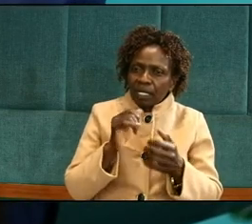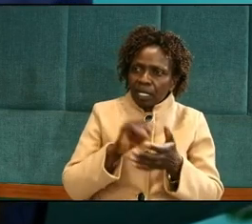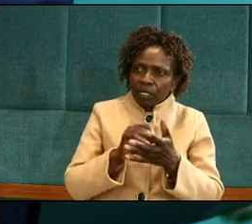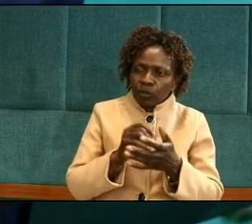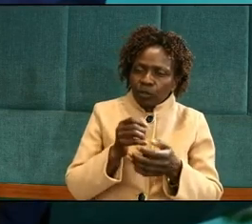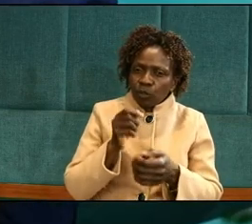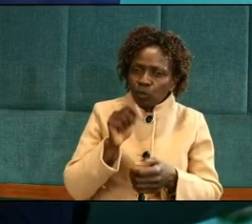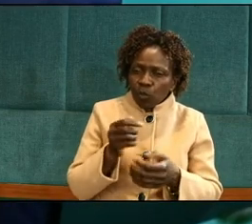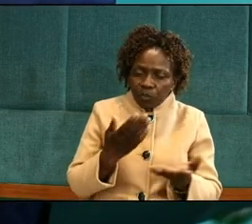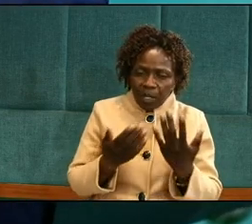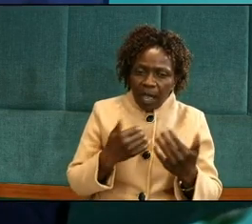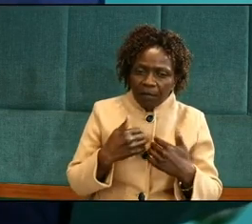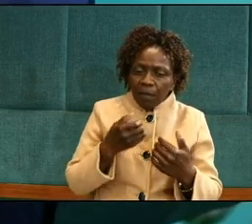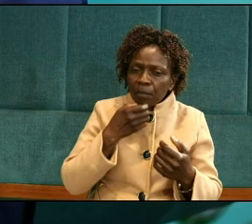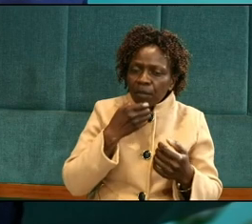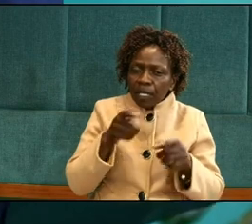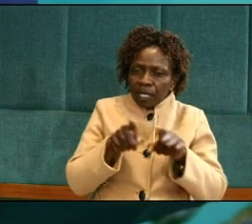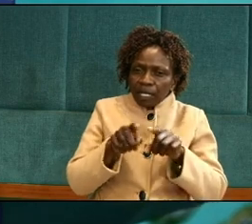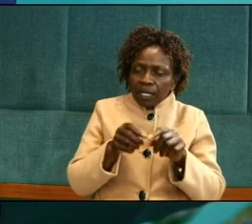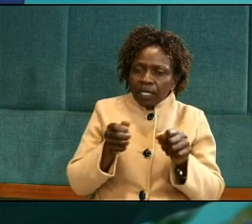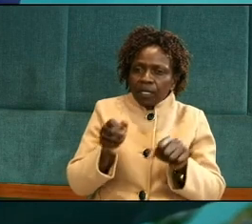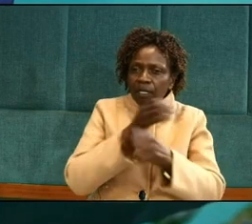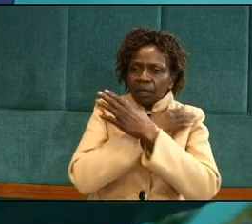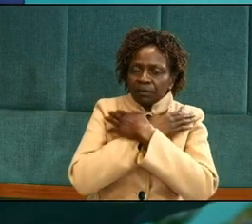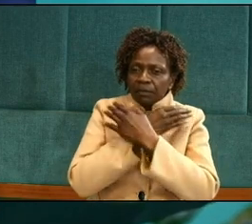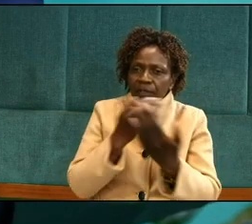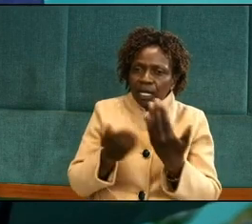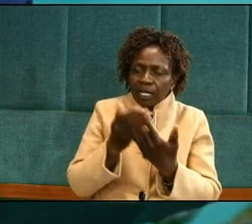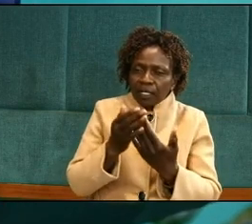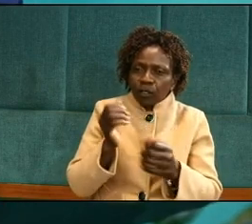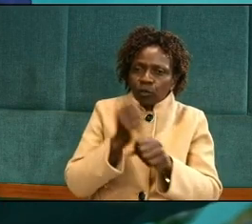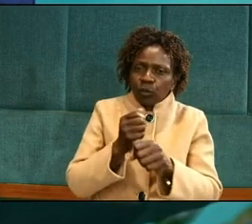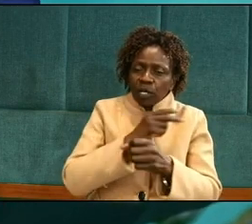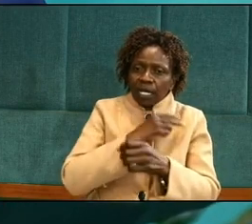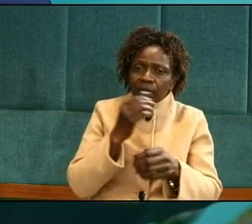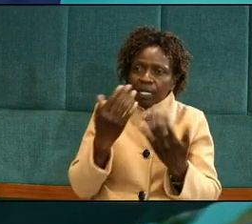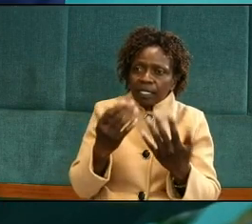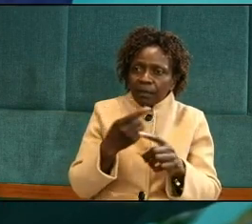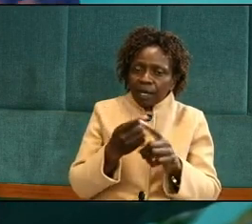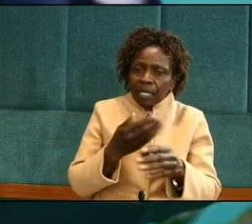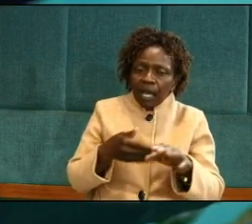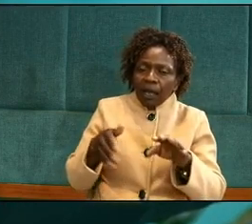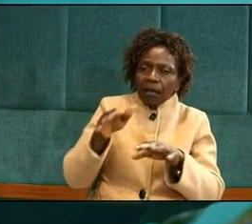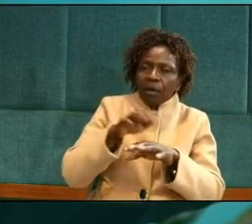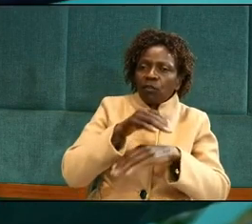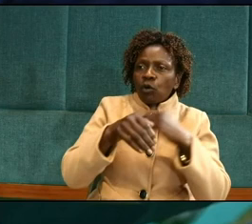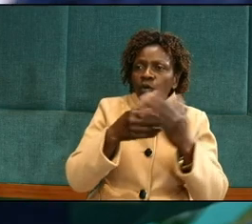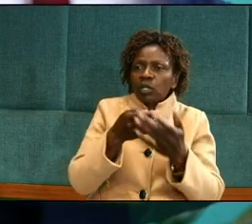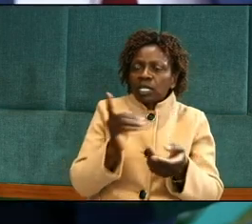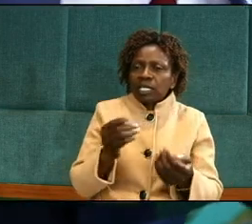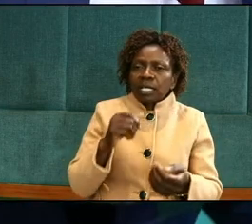have brotherly love, you can be hospitable, you can do kind deeds, but above all